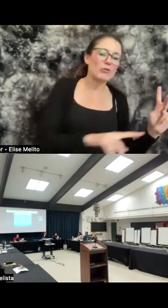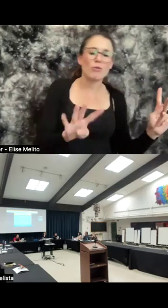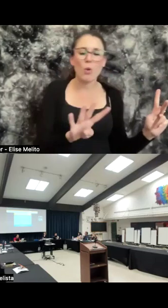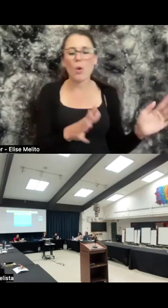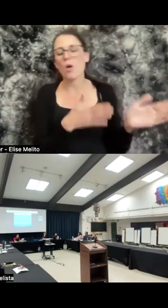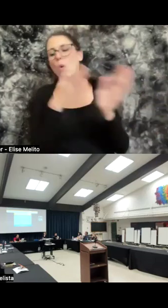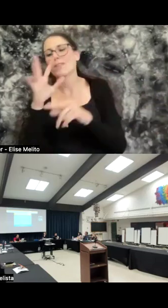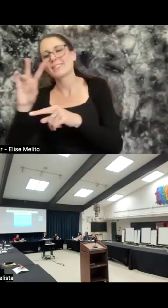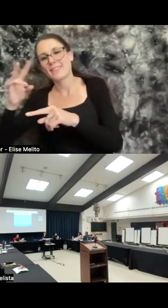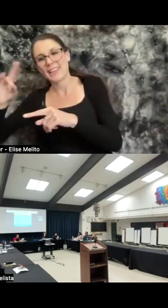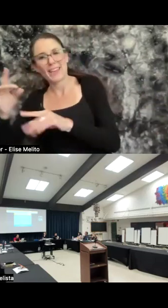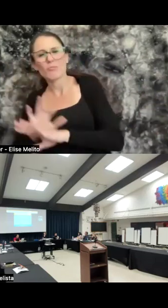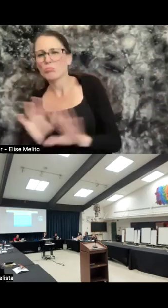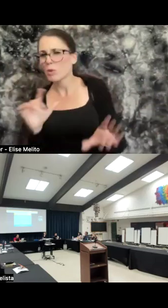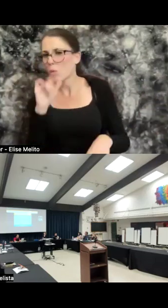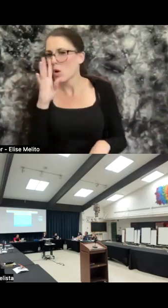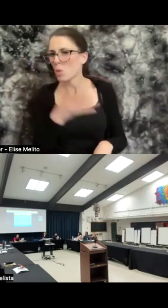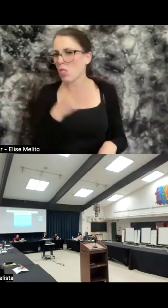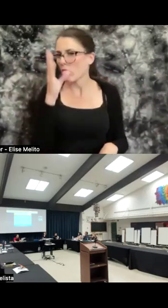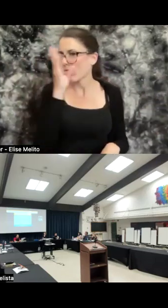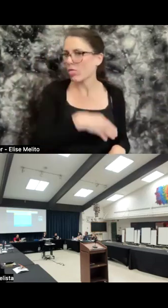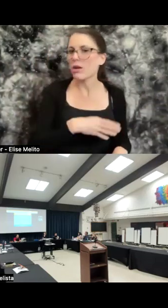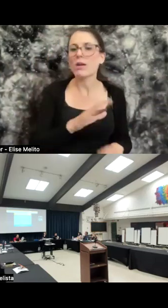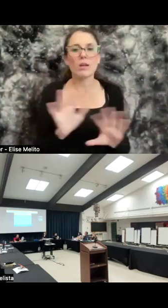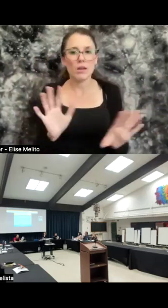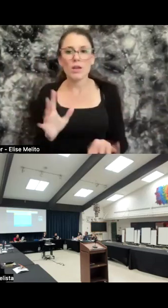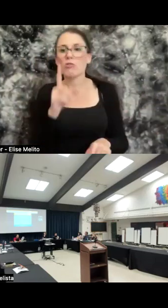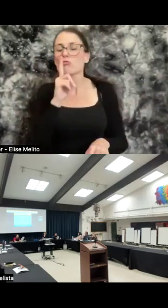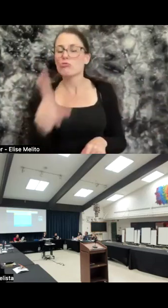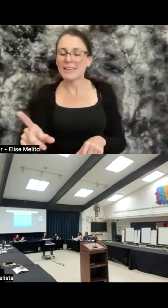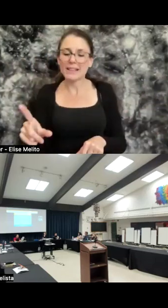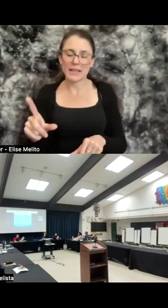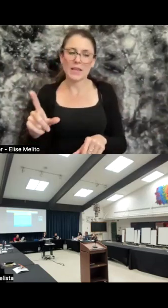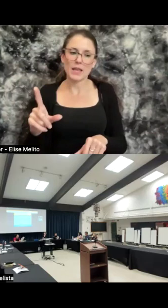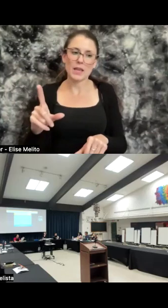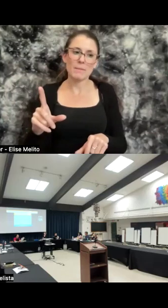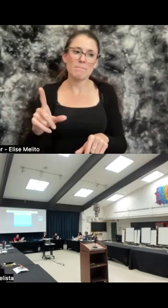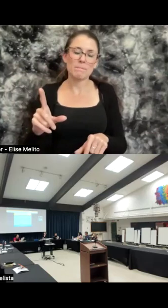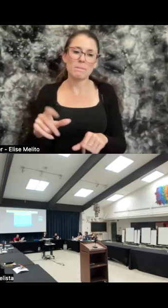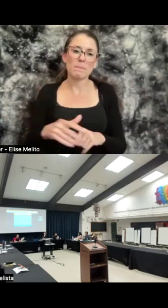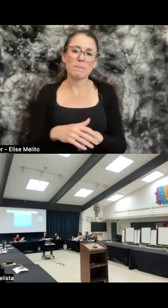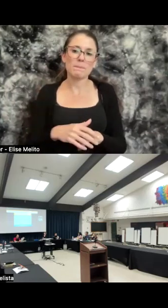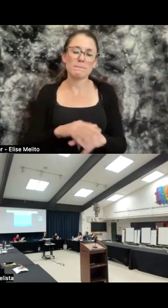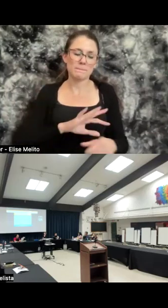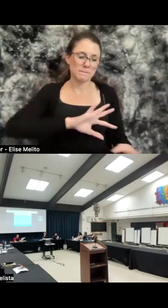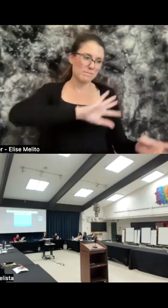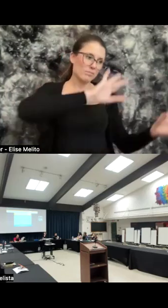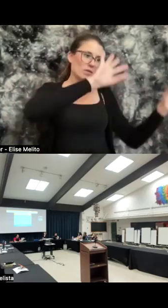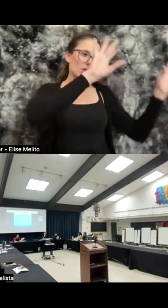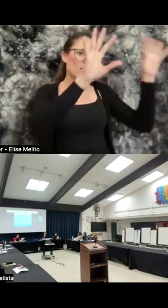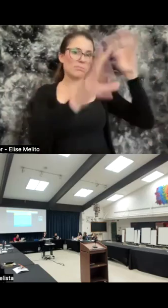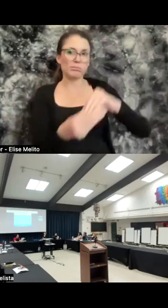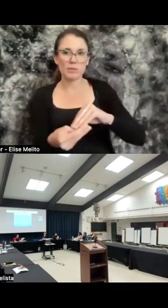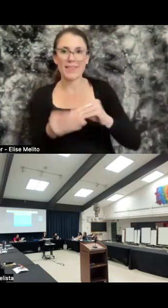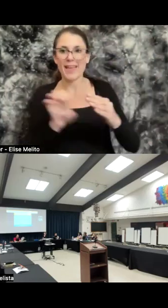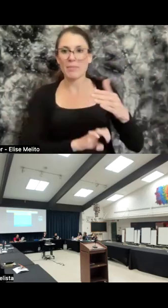7 and 8. It's in fact the accumulation of the elementary experience when we look at